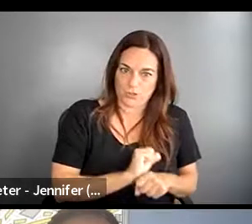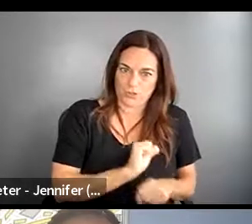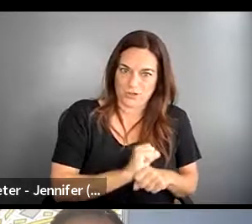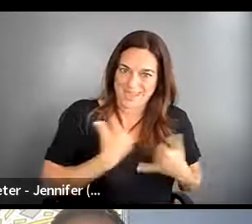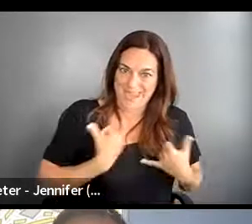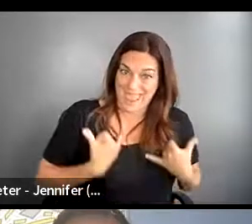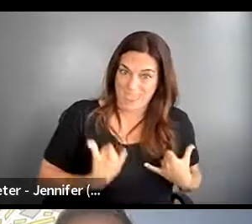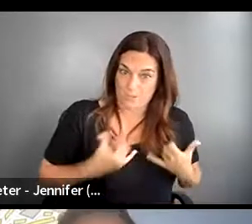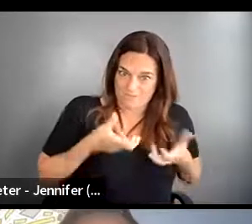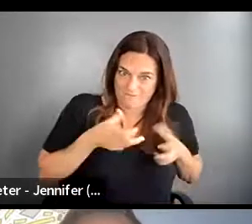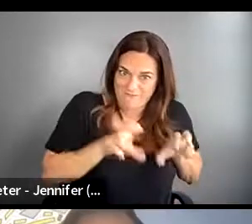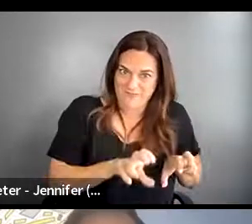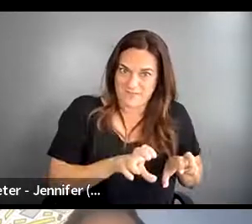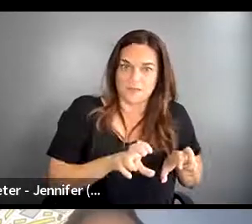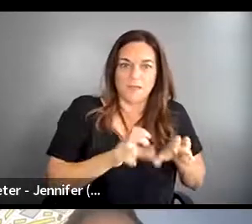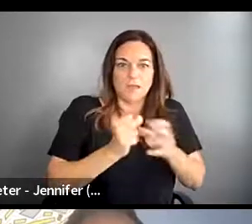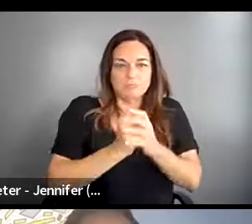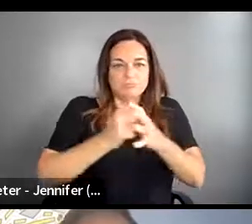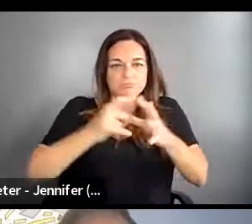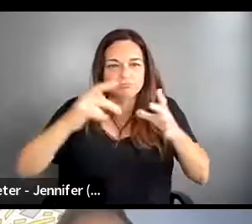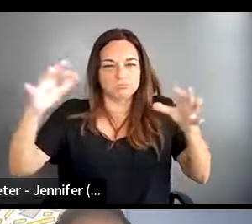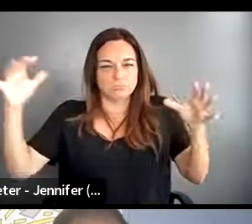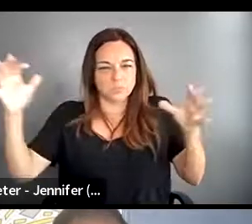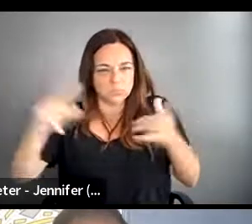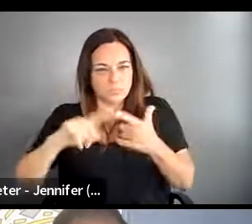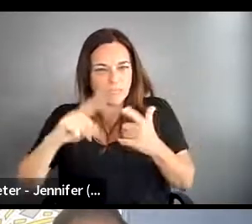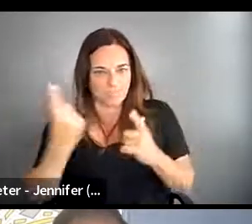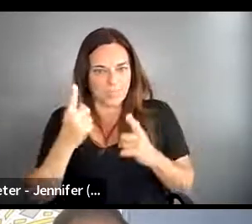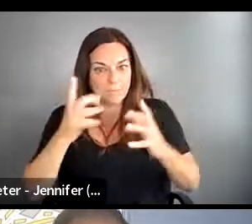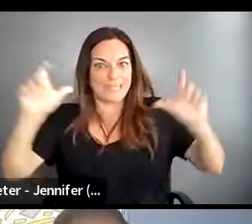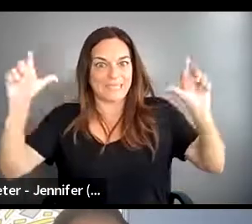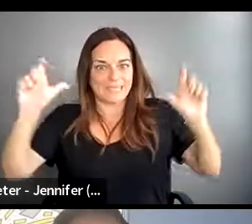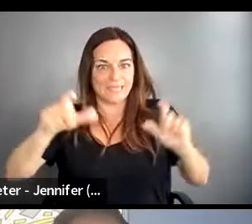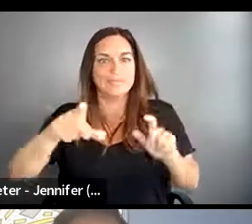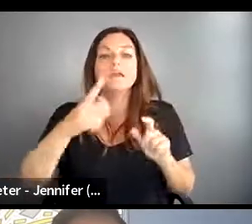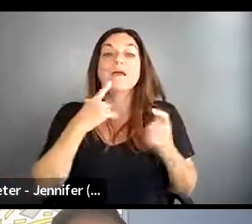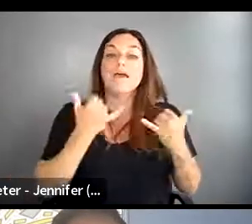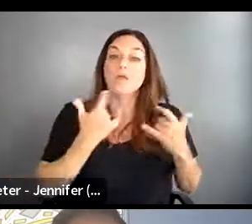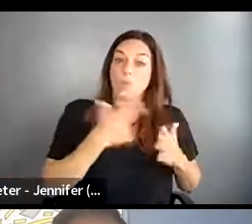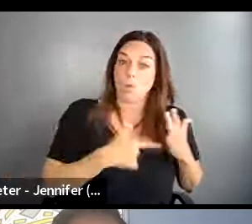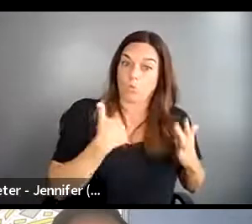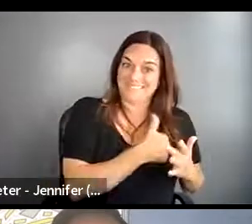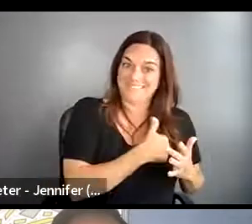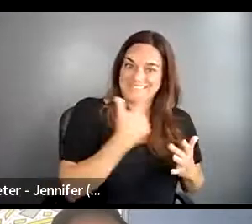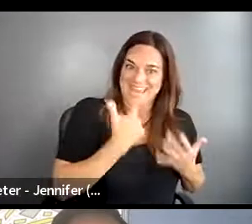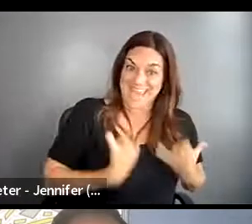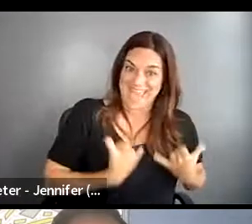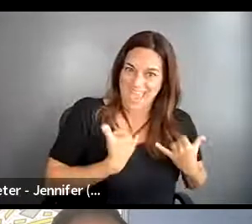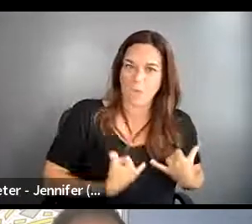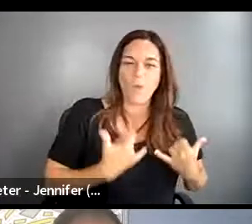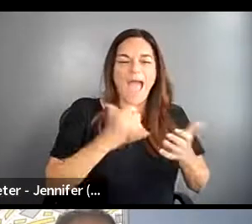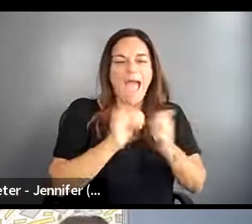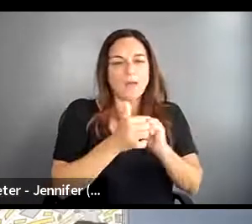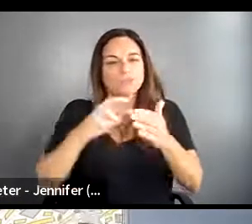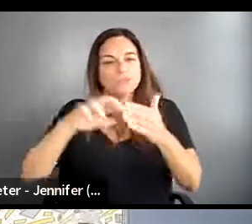now builds up to something. So what we are saying now, how does that result in meaningful policy change in 2023? How